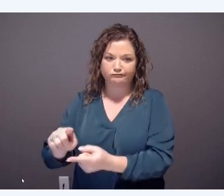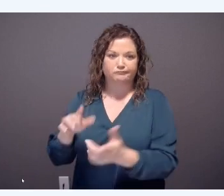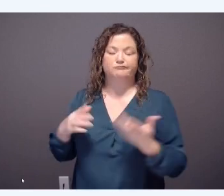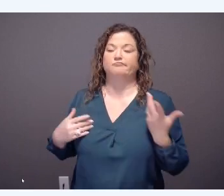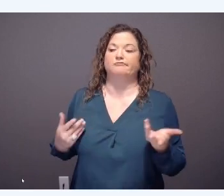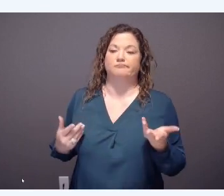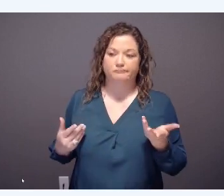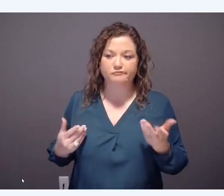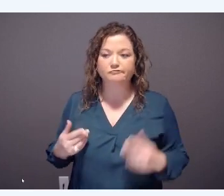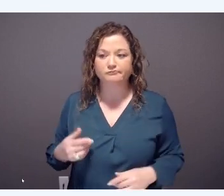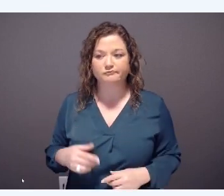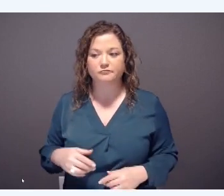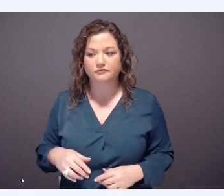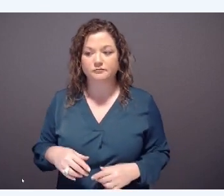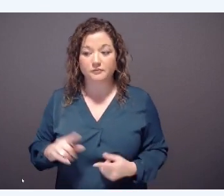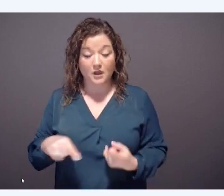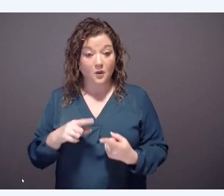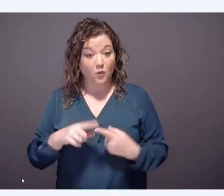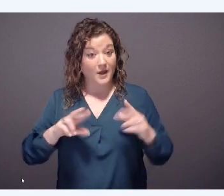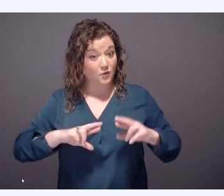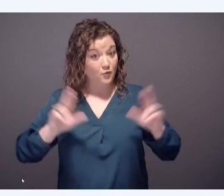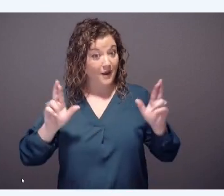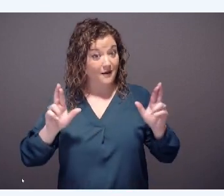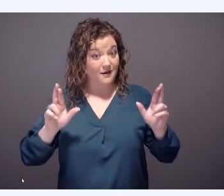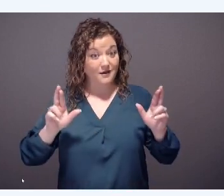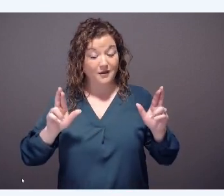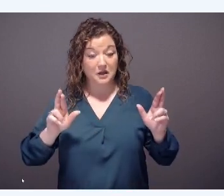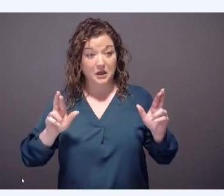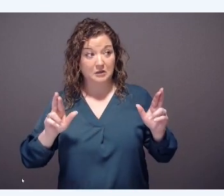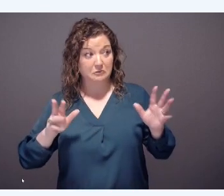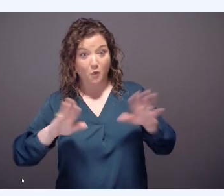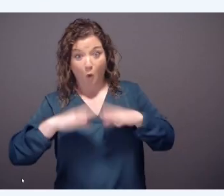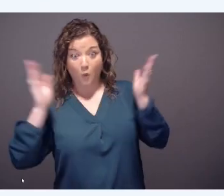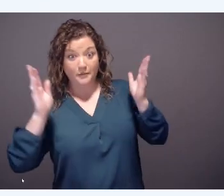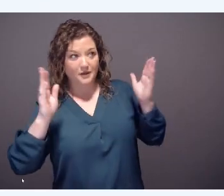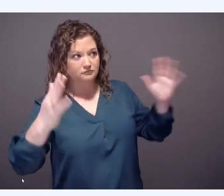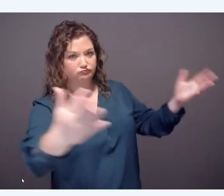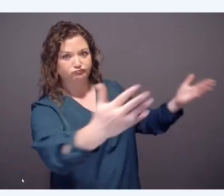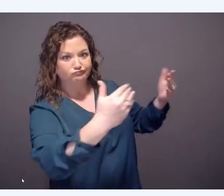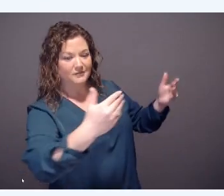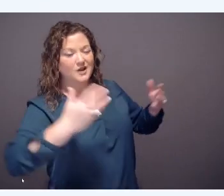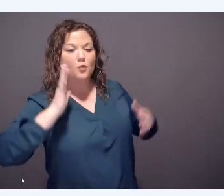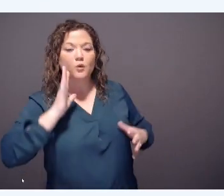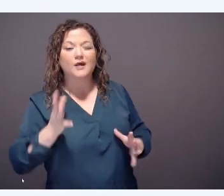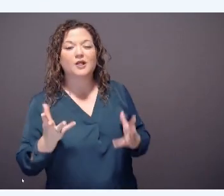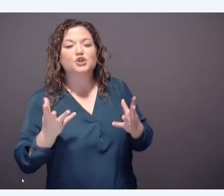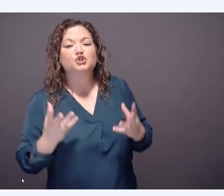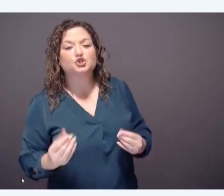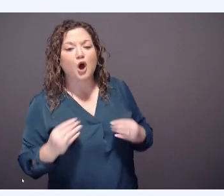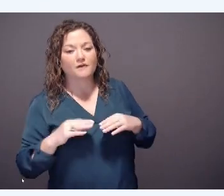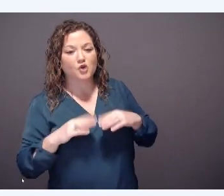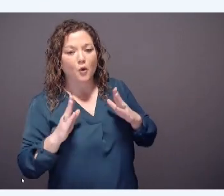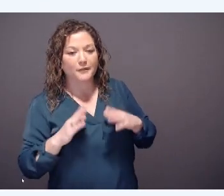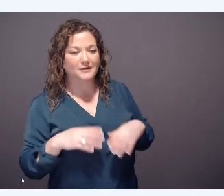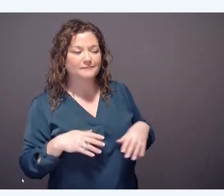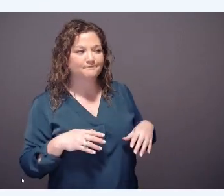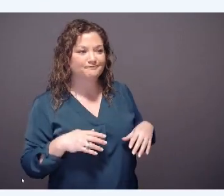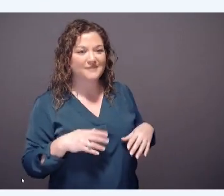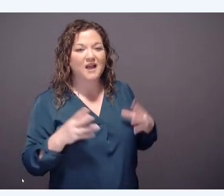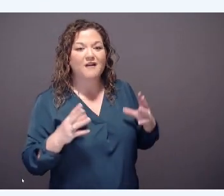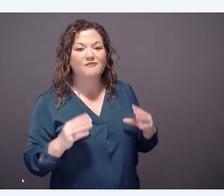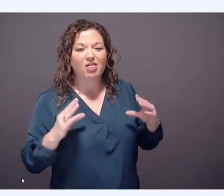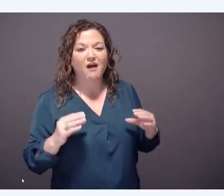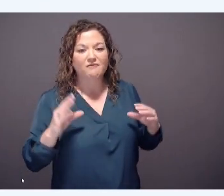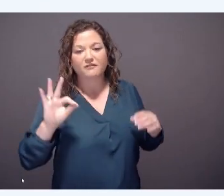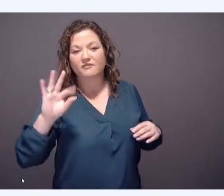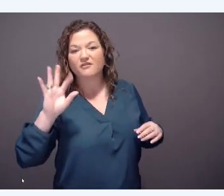are ready and open to take waste, then we'll have to have that soft opening so we have select fill or a fluff layer, so we're making sure we protect